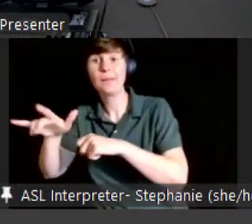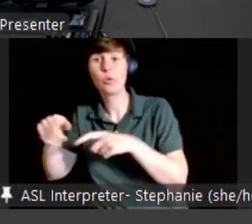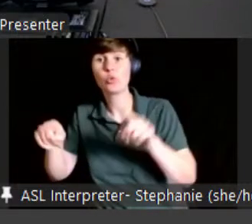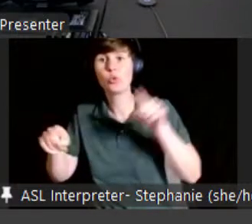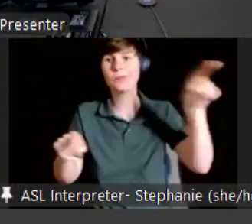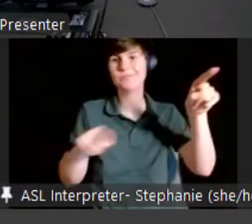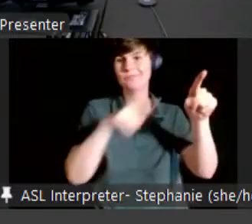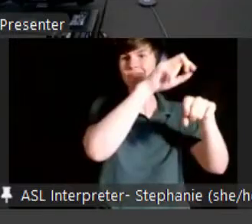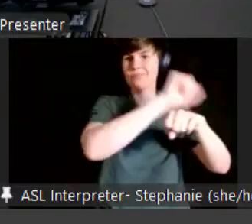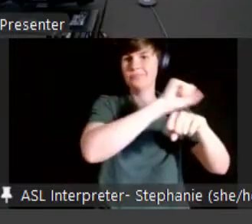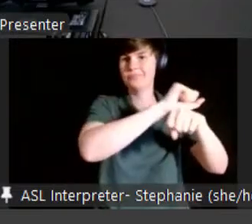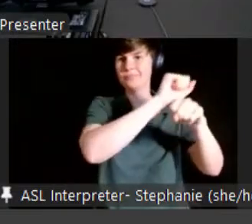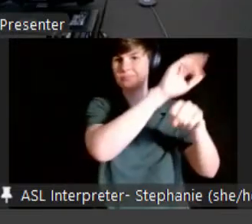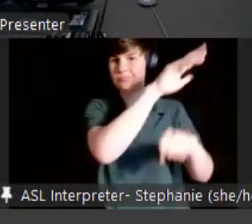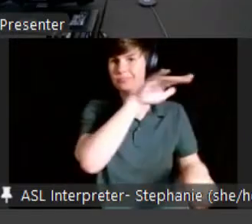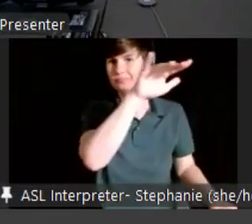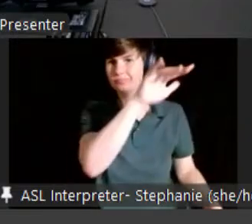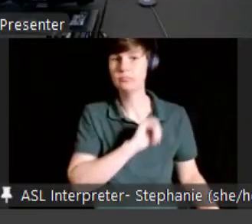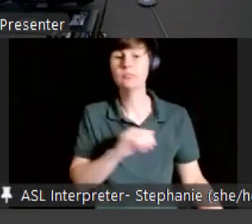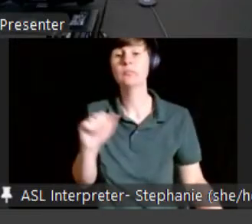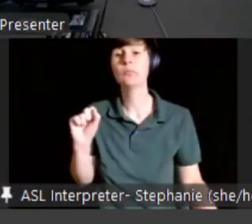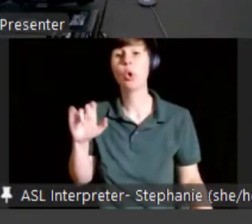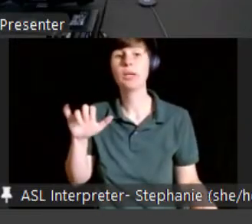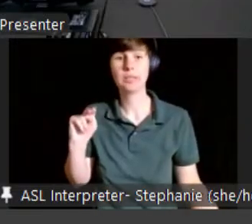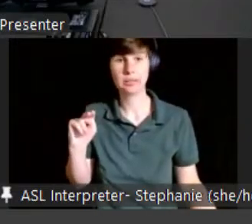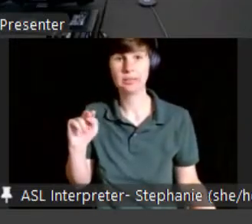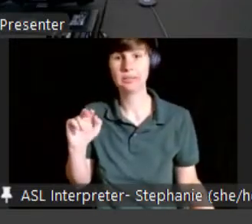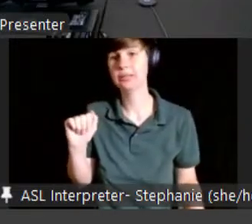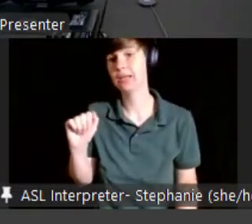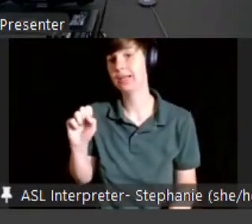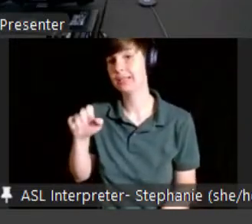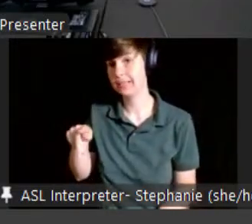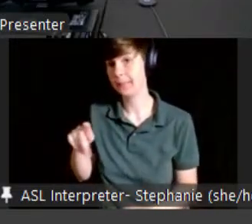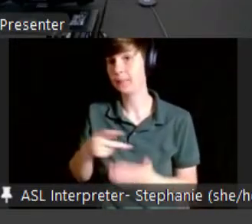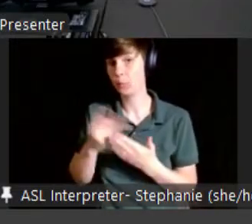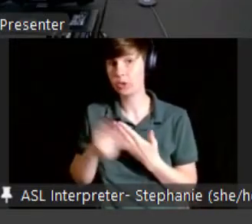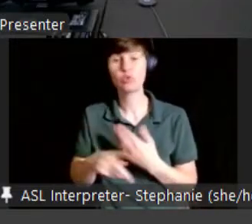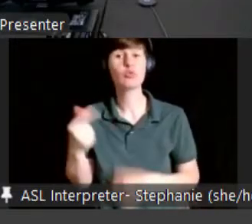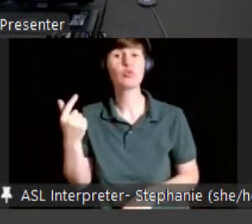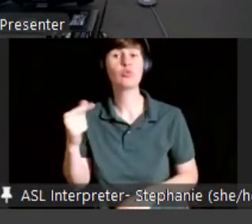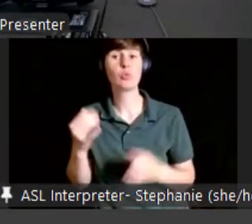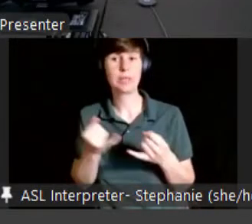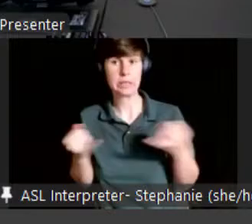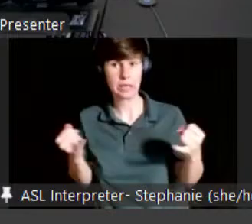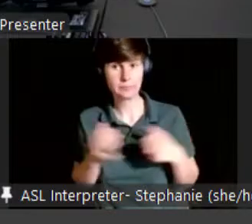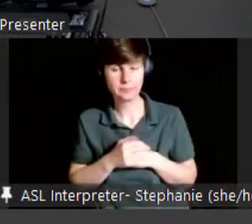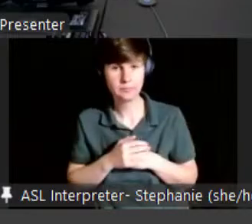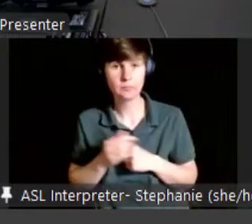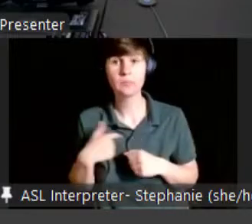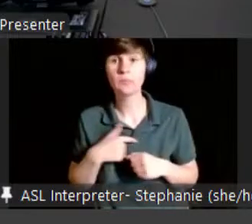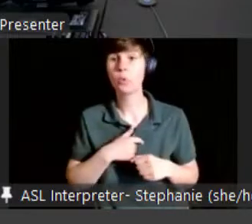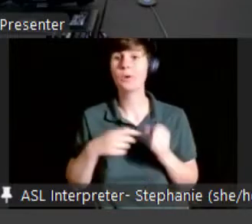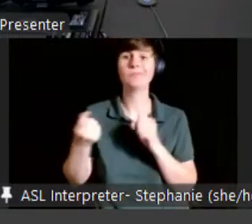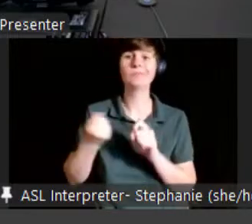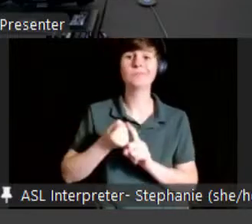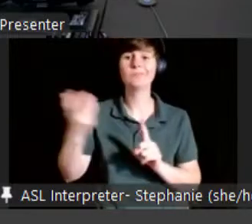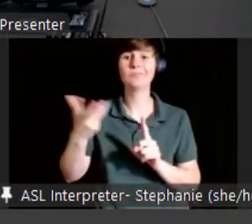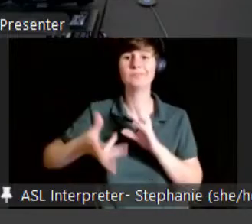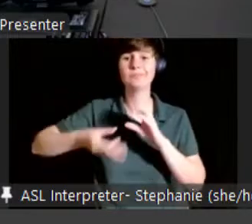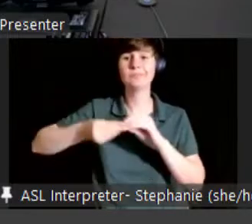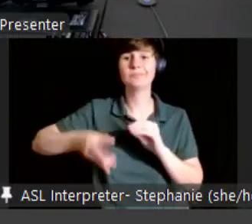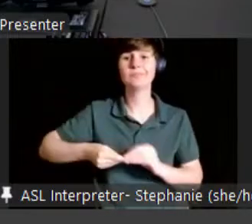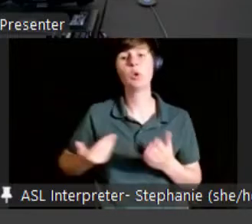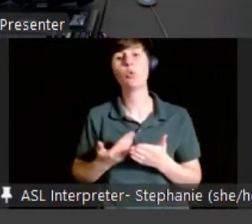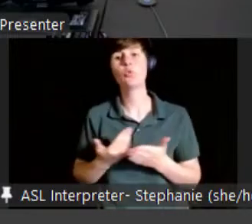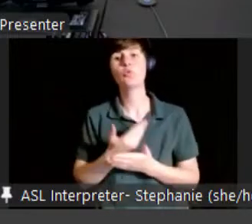Moving on to our Austin ASAP project. On the green line, the next slide shows the expansion of the new Austin Station House. So as part of